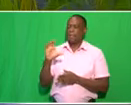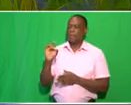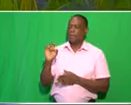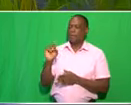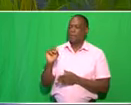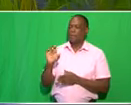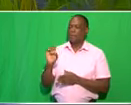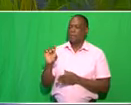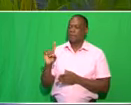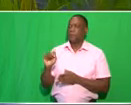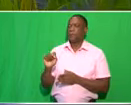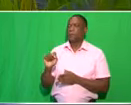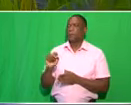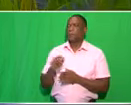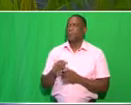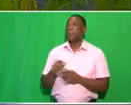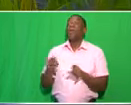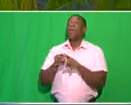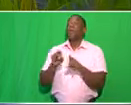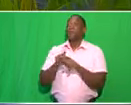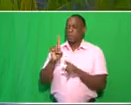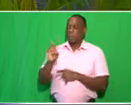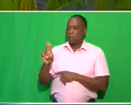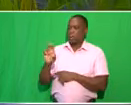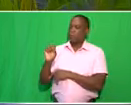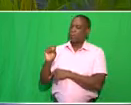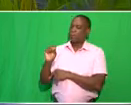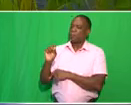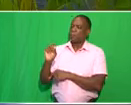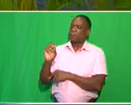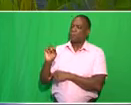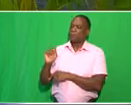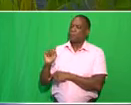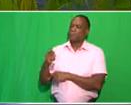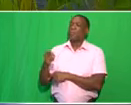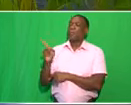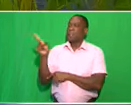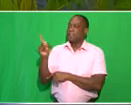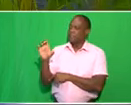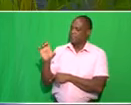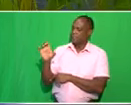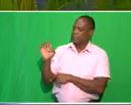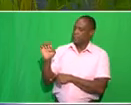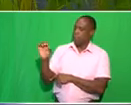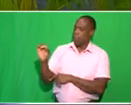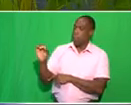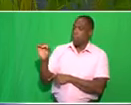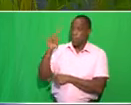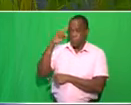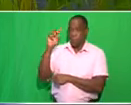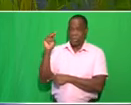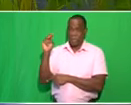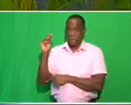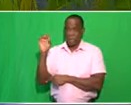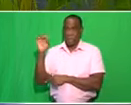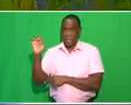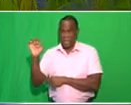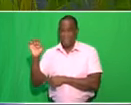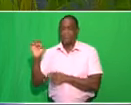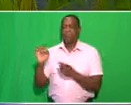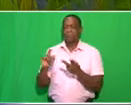know that we do have Dr. Peter Smith, the Chief Education Officer of the Ministry of Education, and Dr. Joan Spence, Behavior